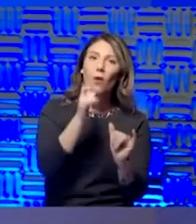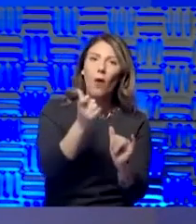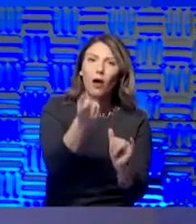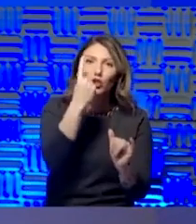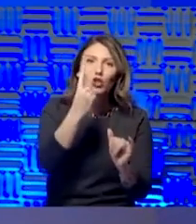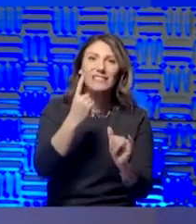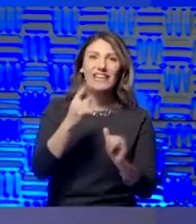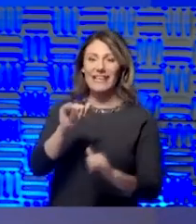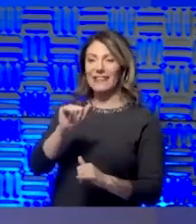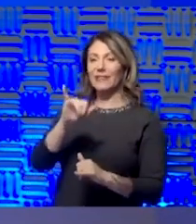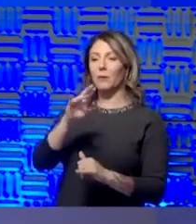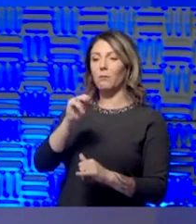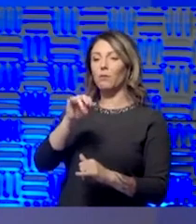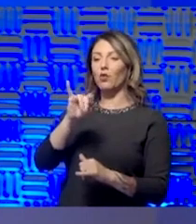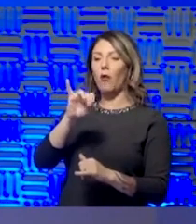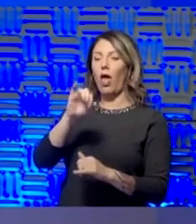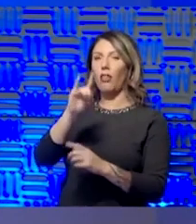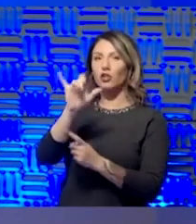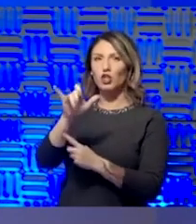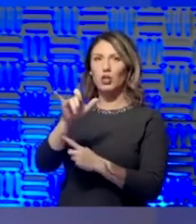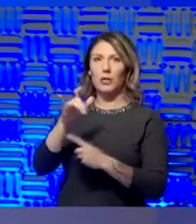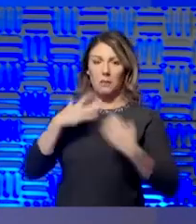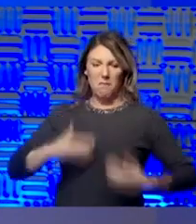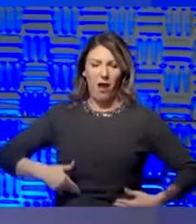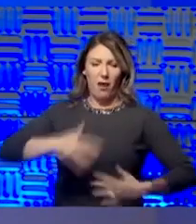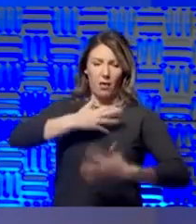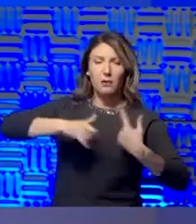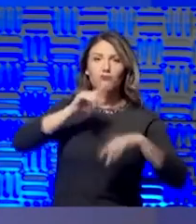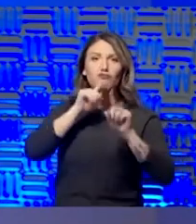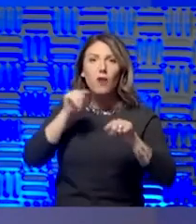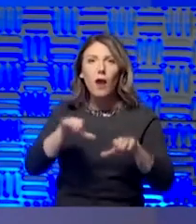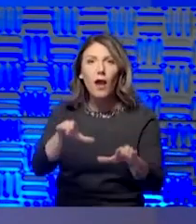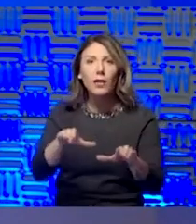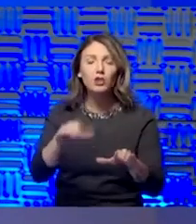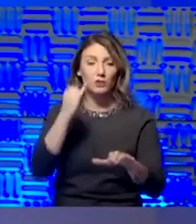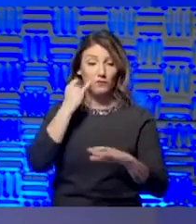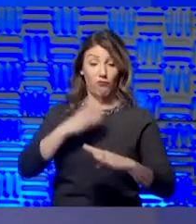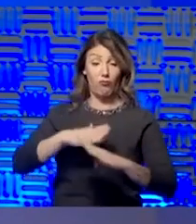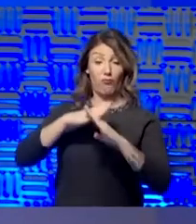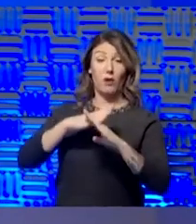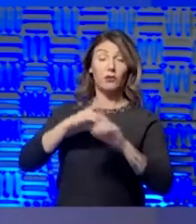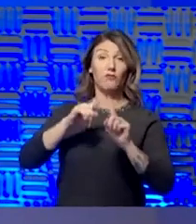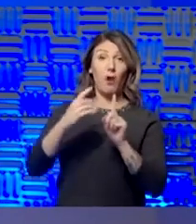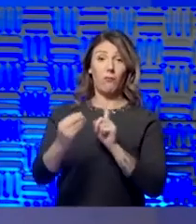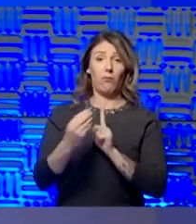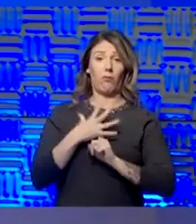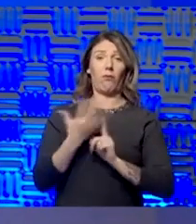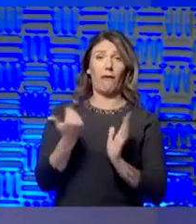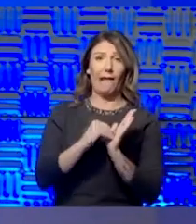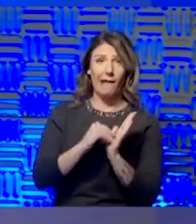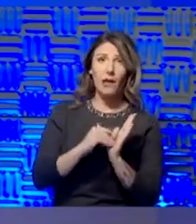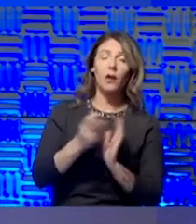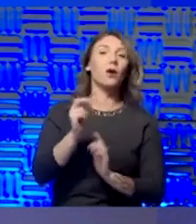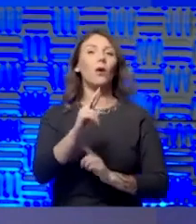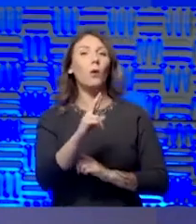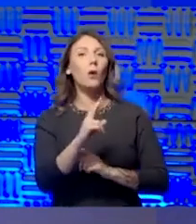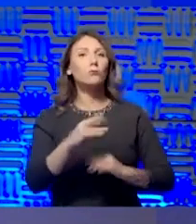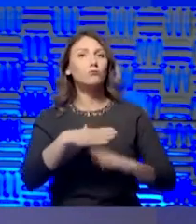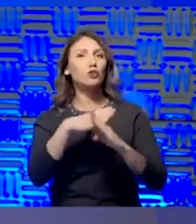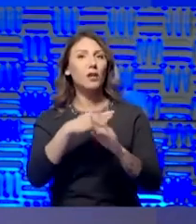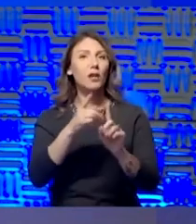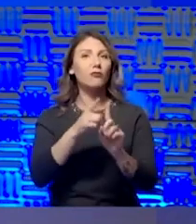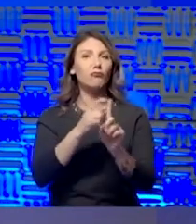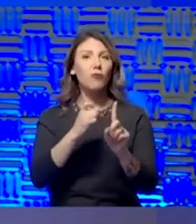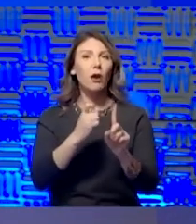how well you are protected once you do get the infection. Are you protected from getting reinfected? Are you protected from getting